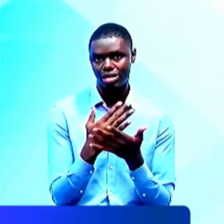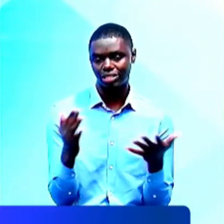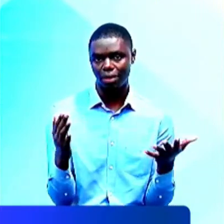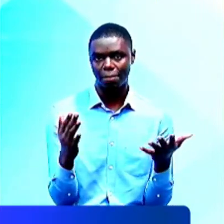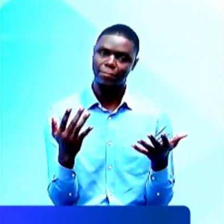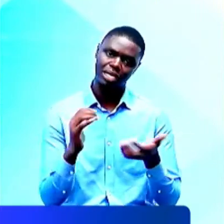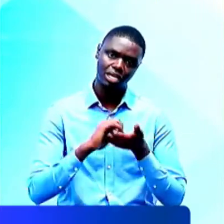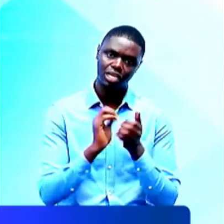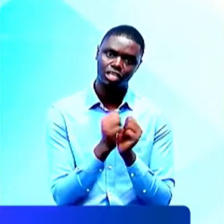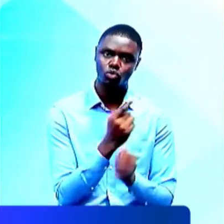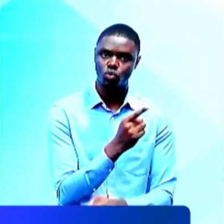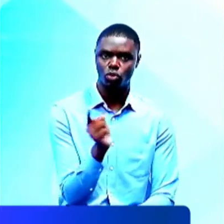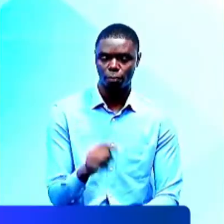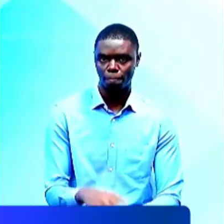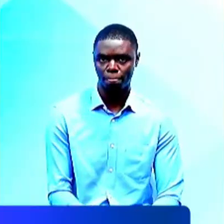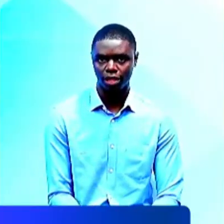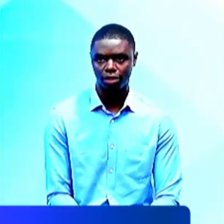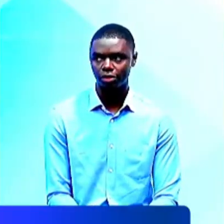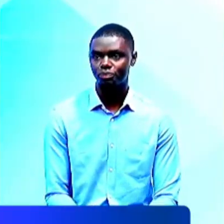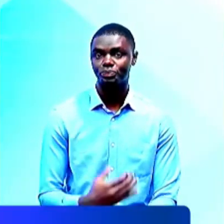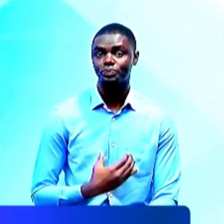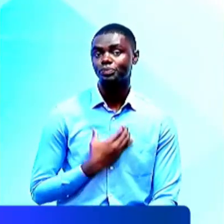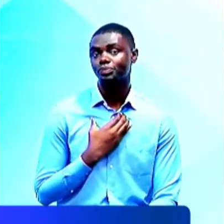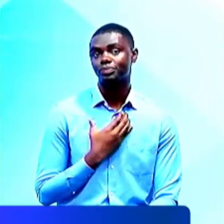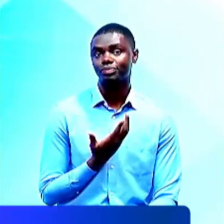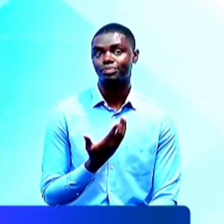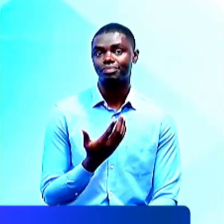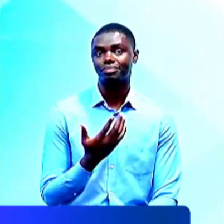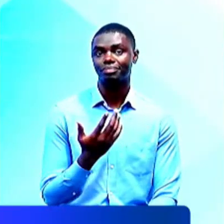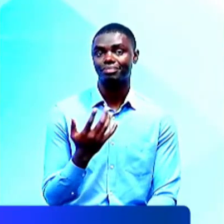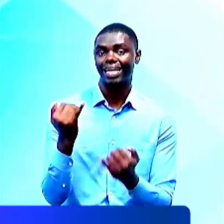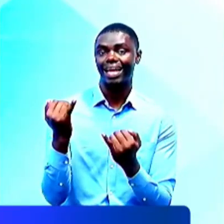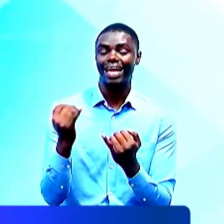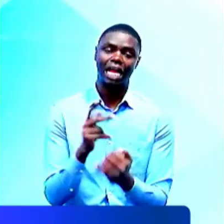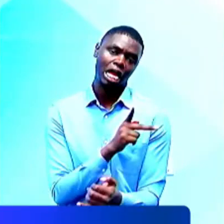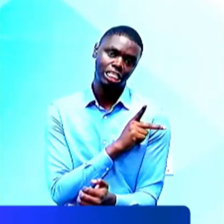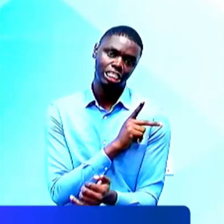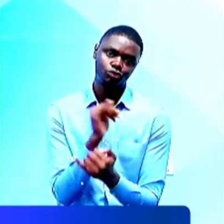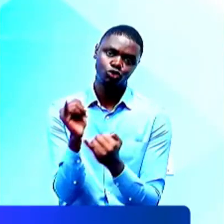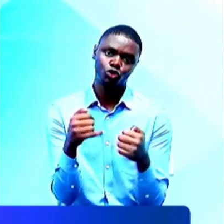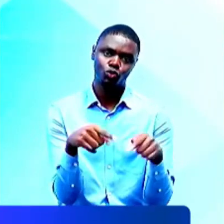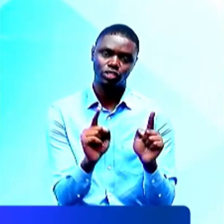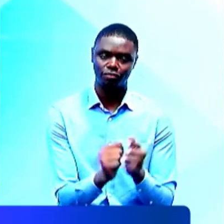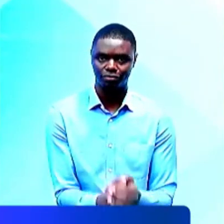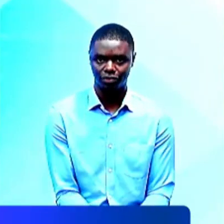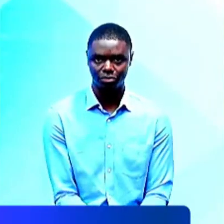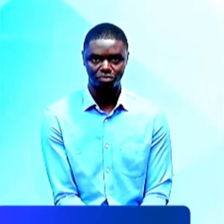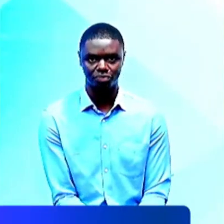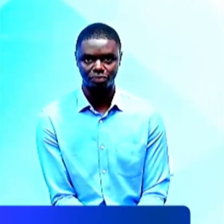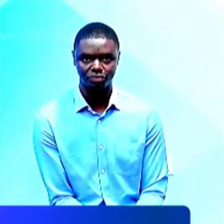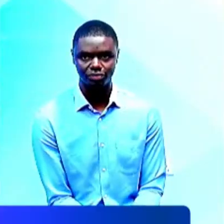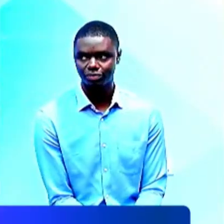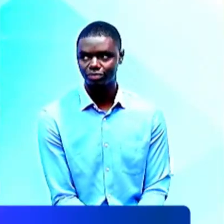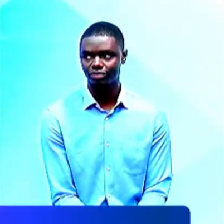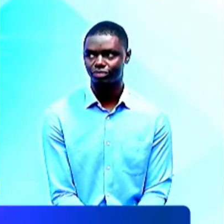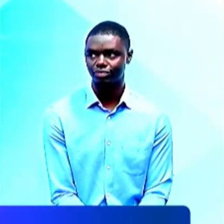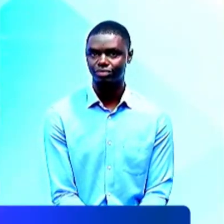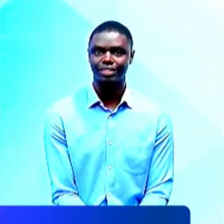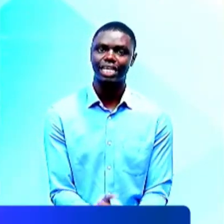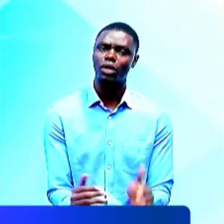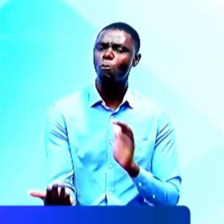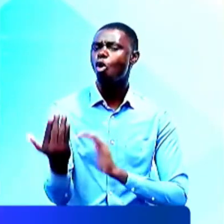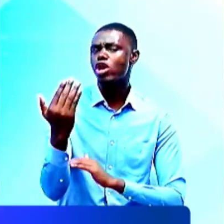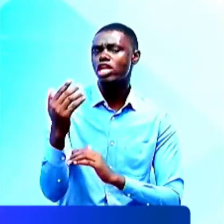with you. Our guest, kindly introduce yourself. Na asubuhi